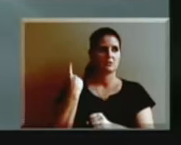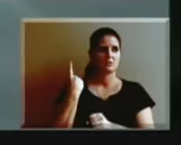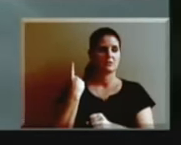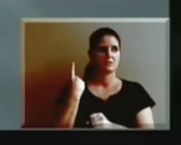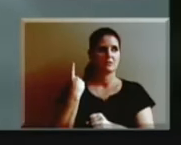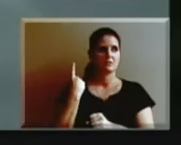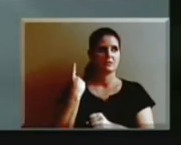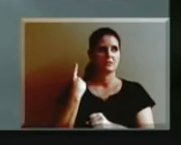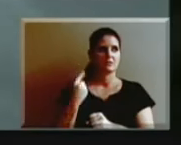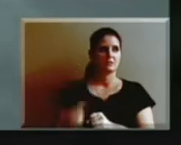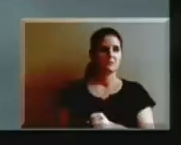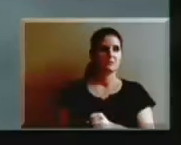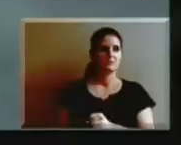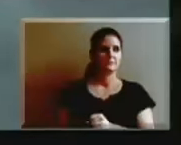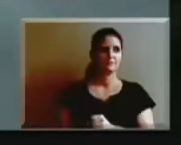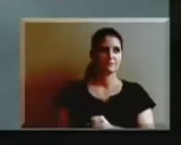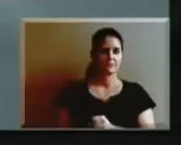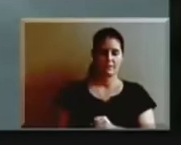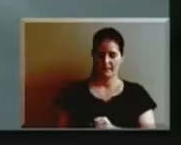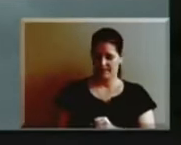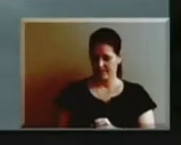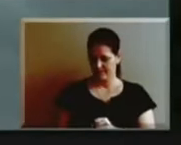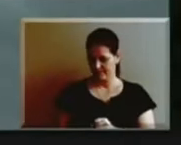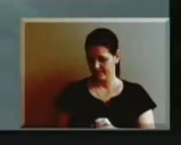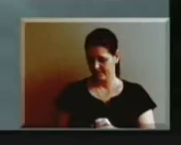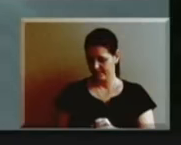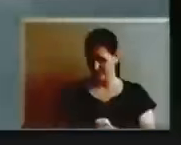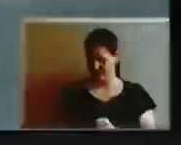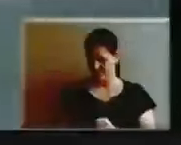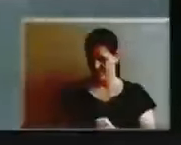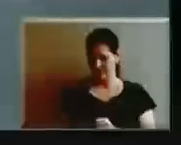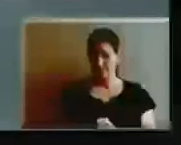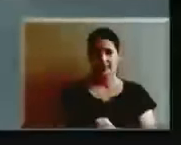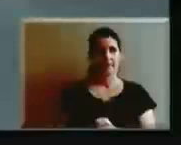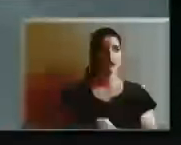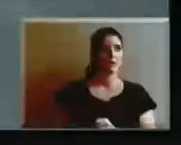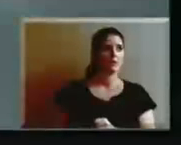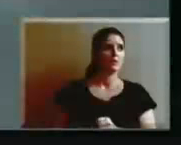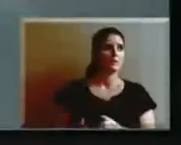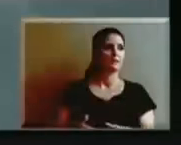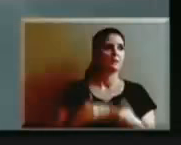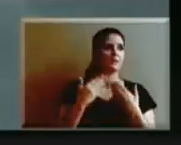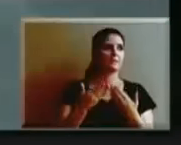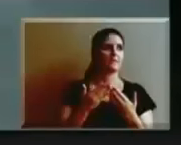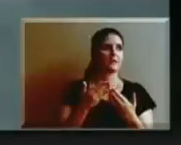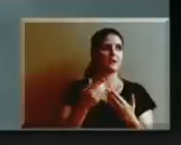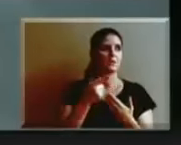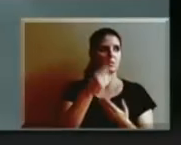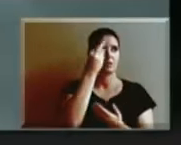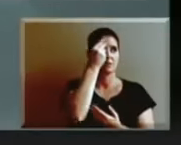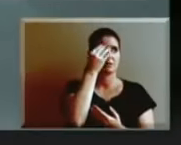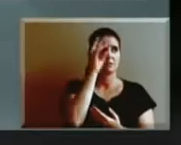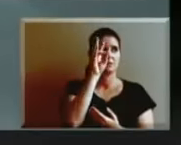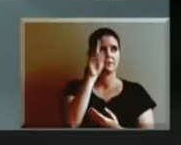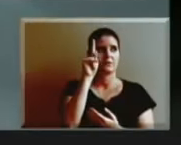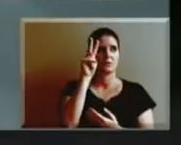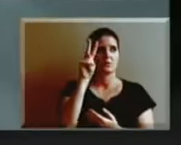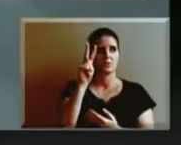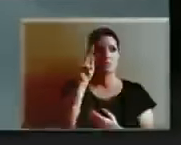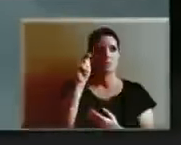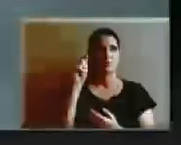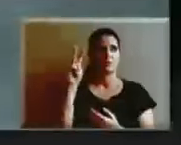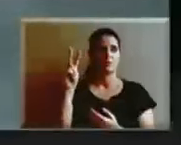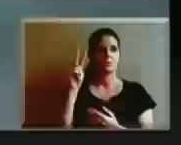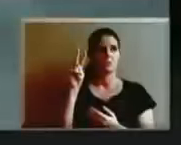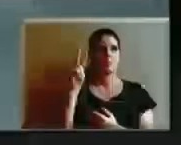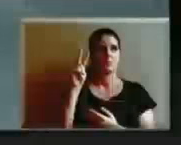support our schools, we recommend you consider the 72.2 cents to offer expansion in our preschool classes. It will